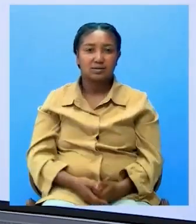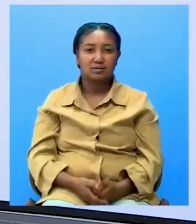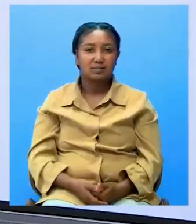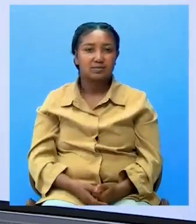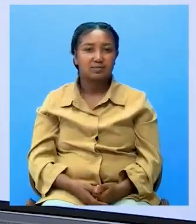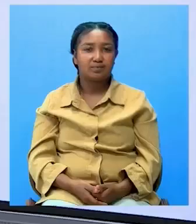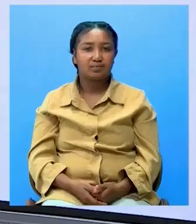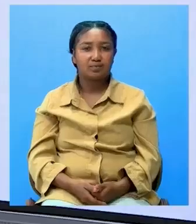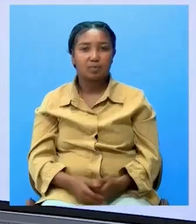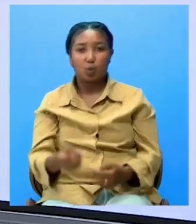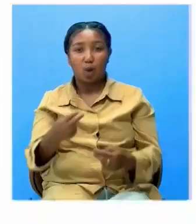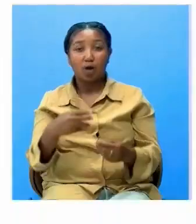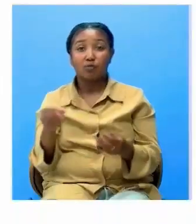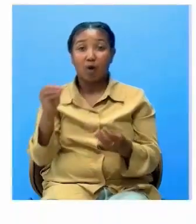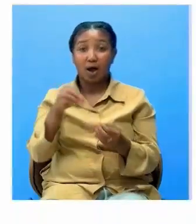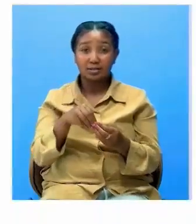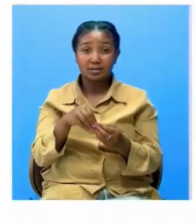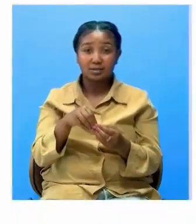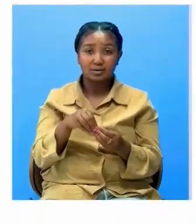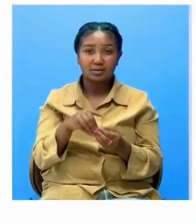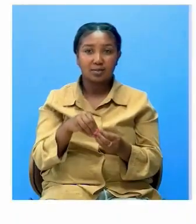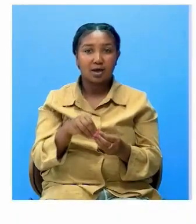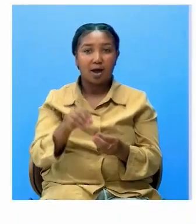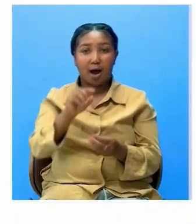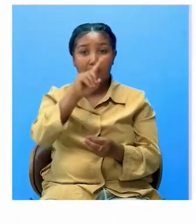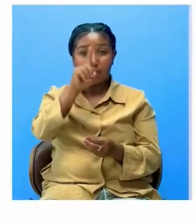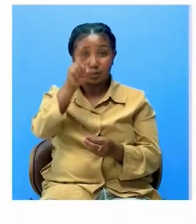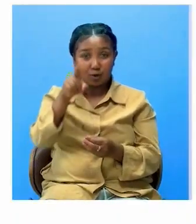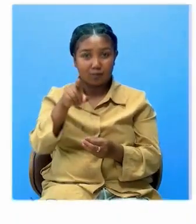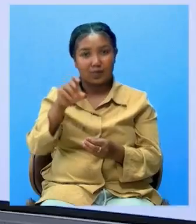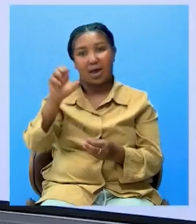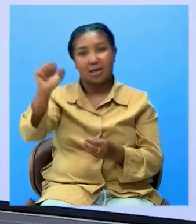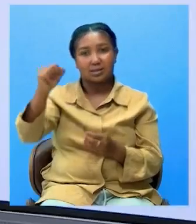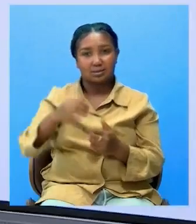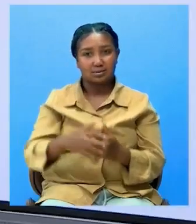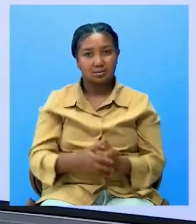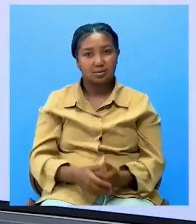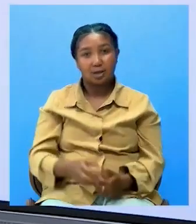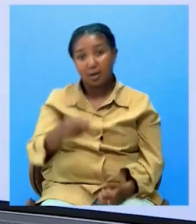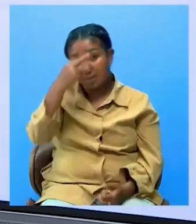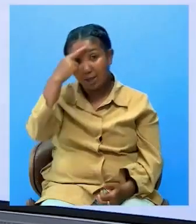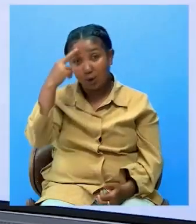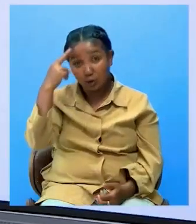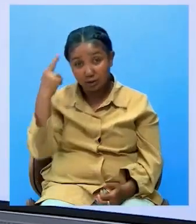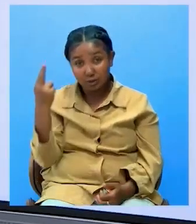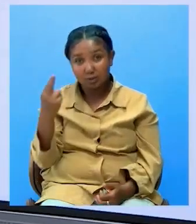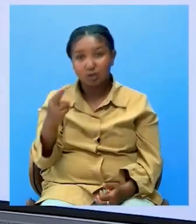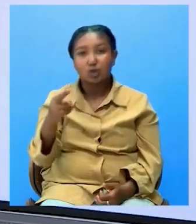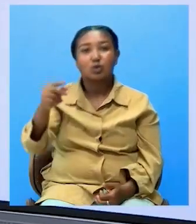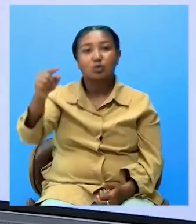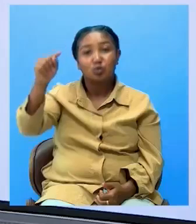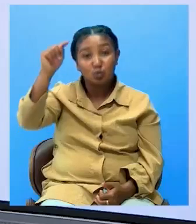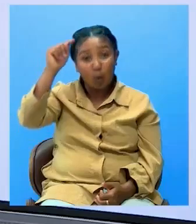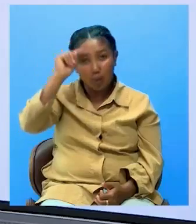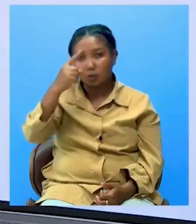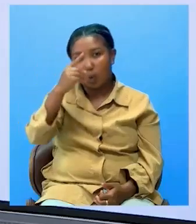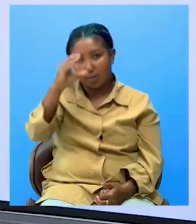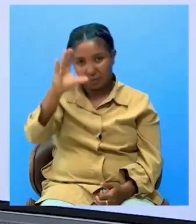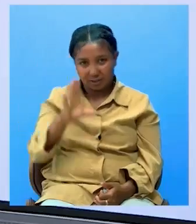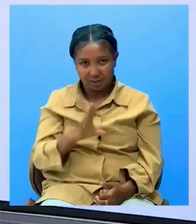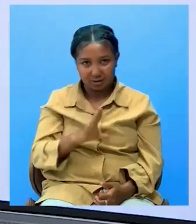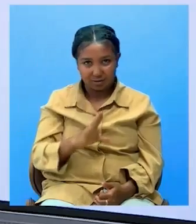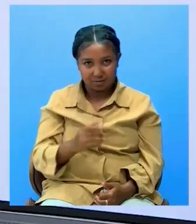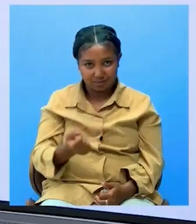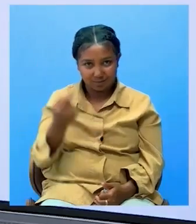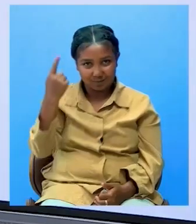Yes? We have to add apostrophe S because Thomas is one person. Is